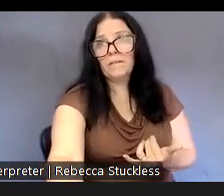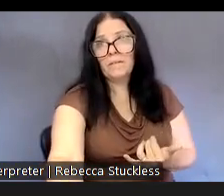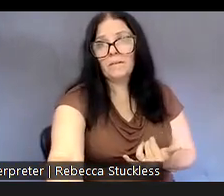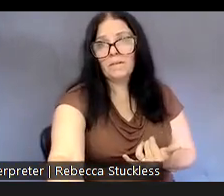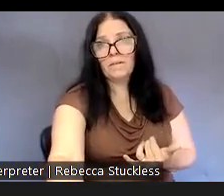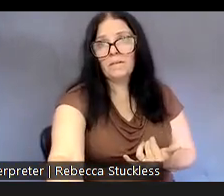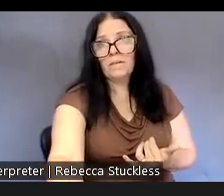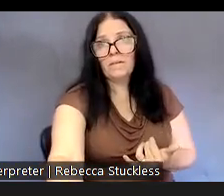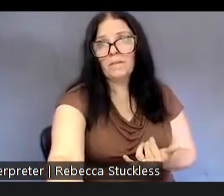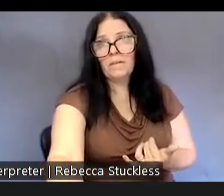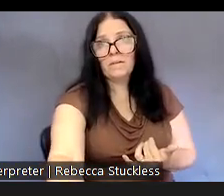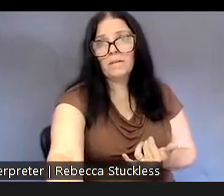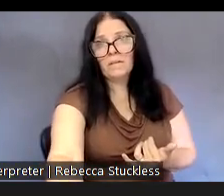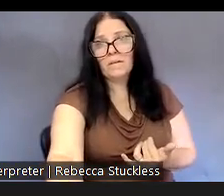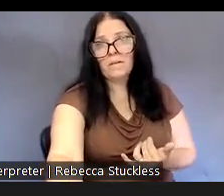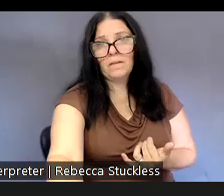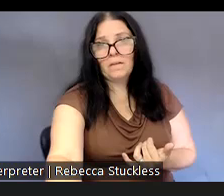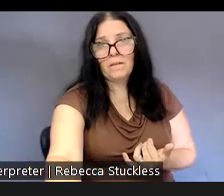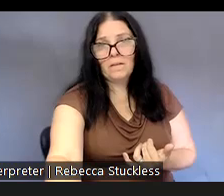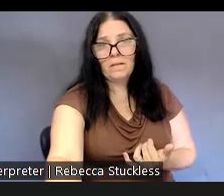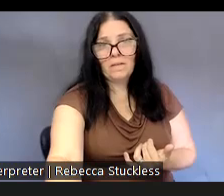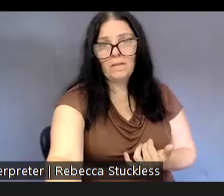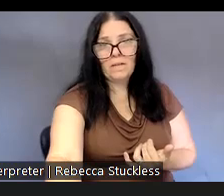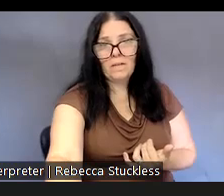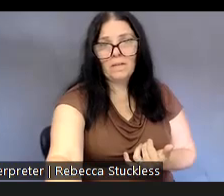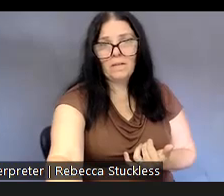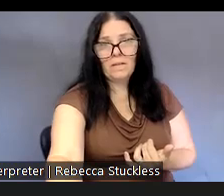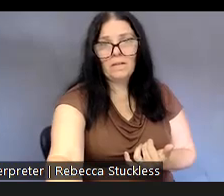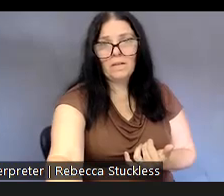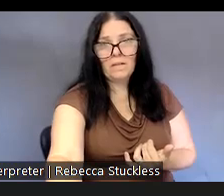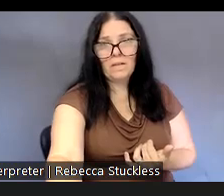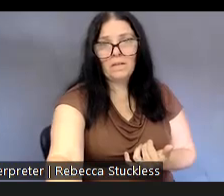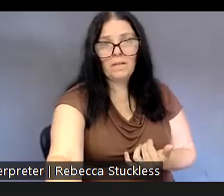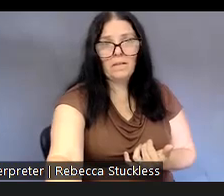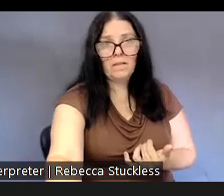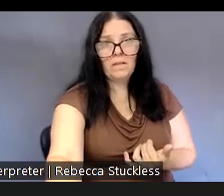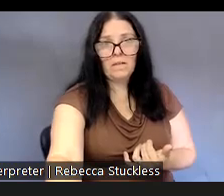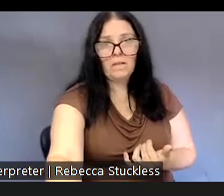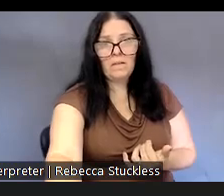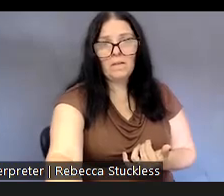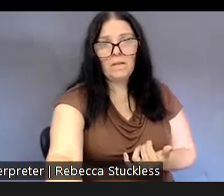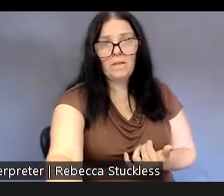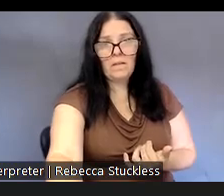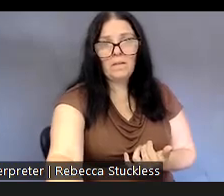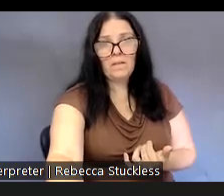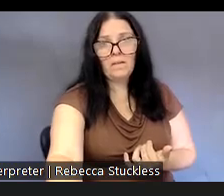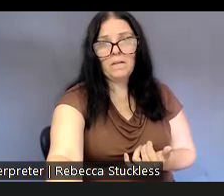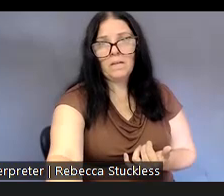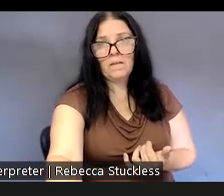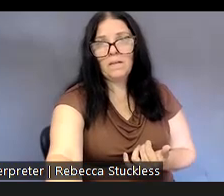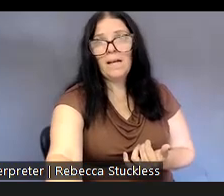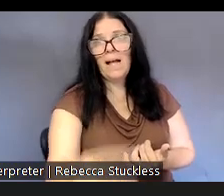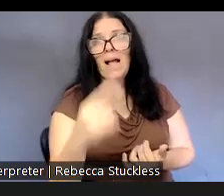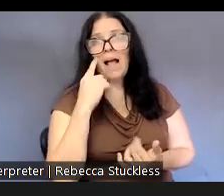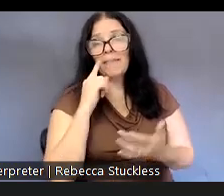the risk that critics of the CSJ influence on therapy, and I